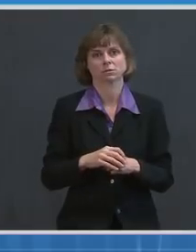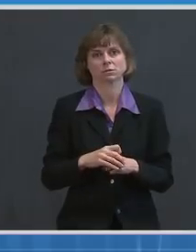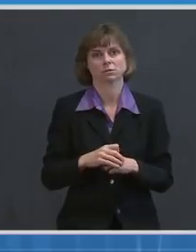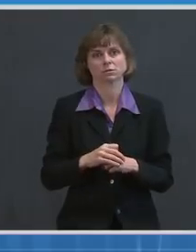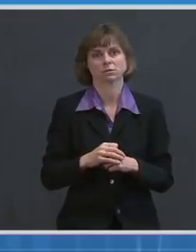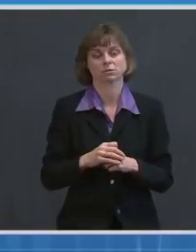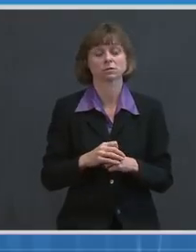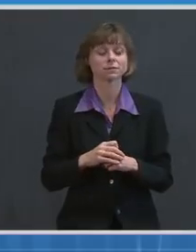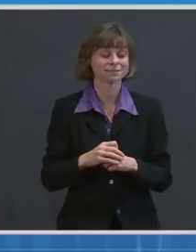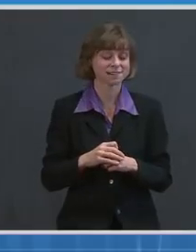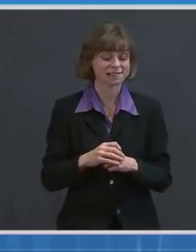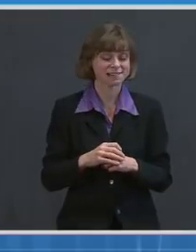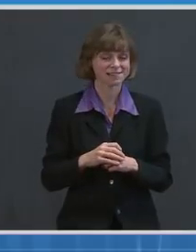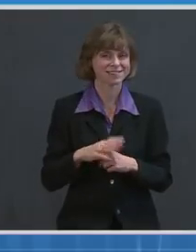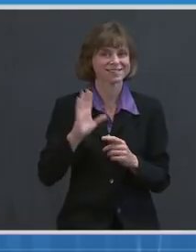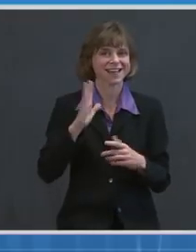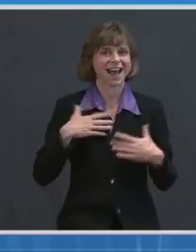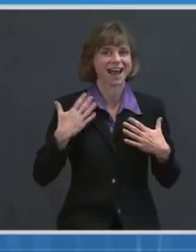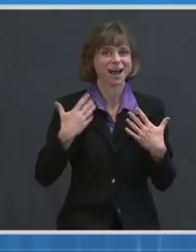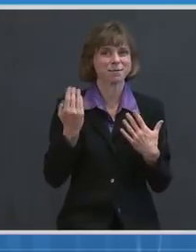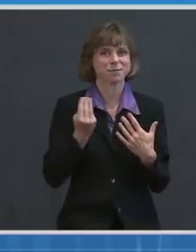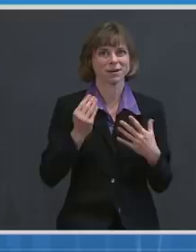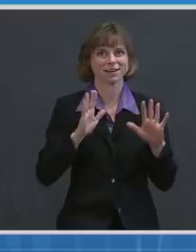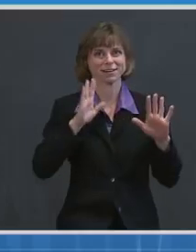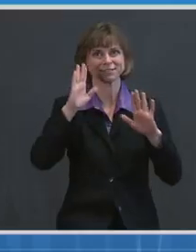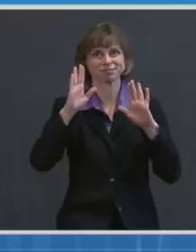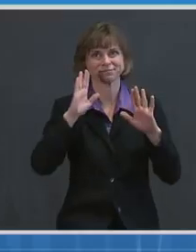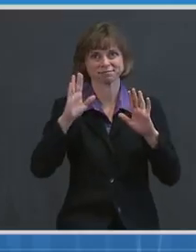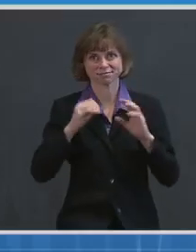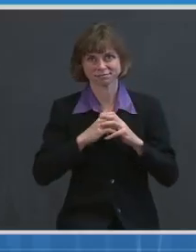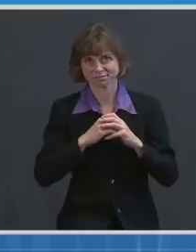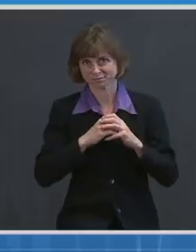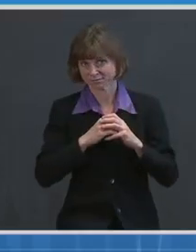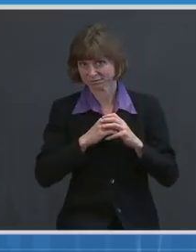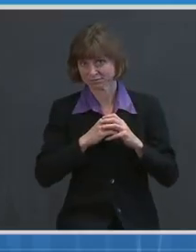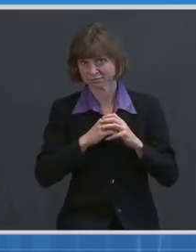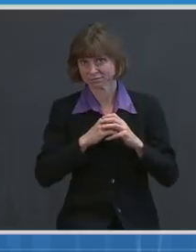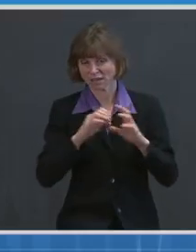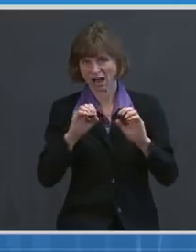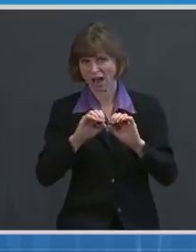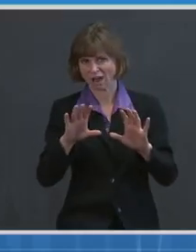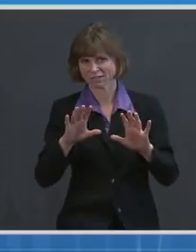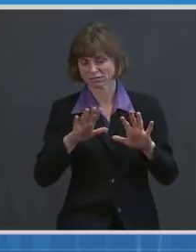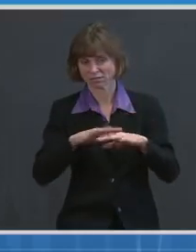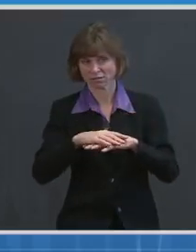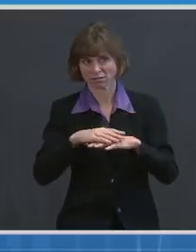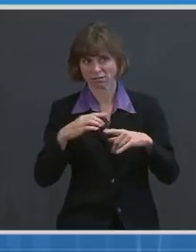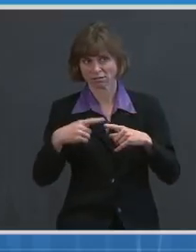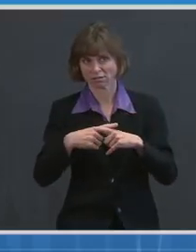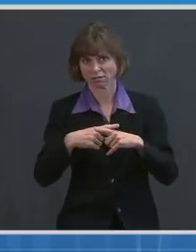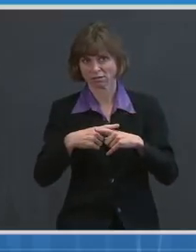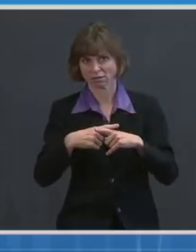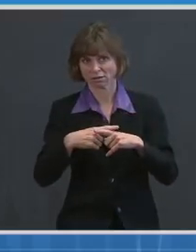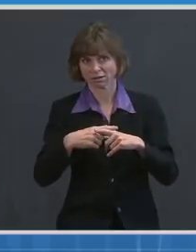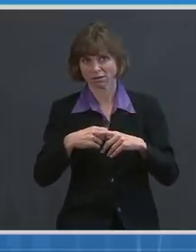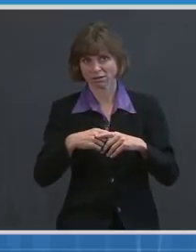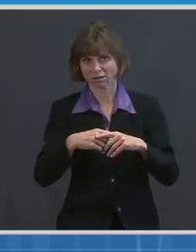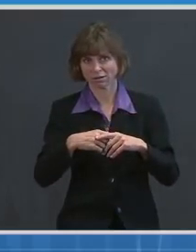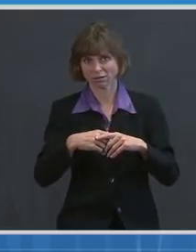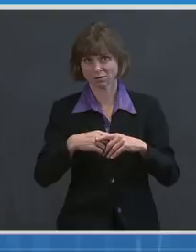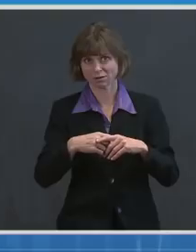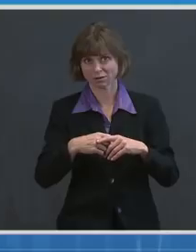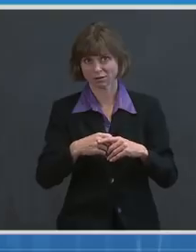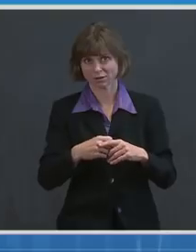Hi, everyone. Happy Monday. Hey, guys. International Women's Day. Obviously, We this have some is, special guests. we're Today